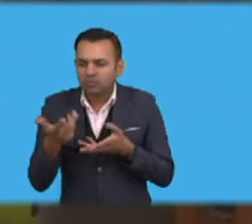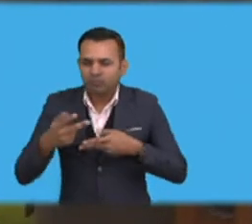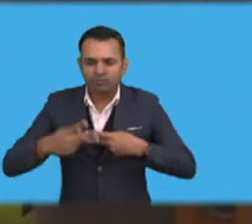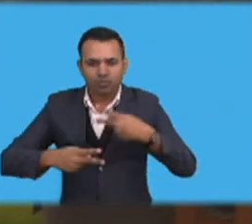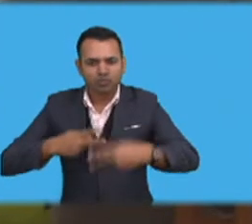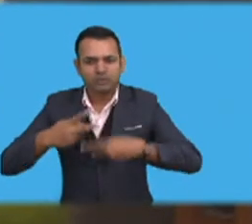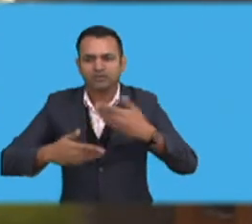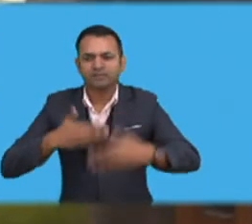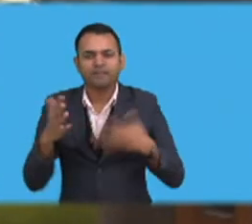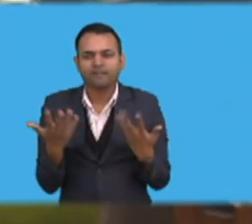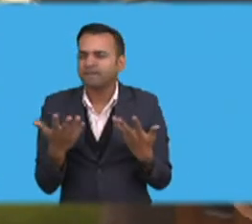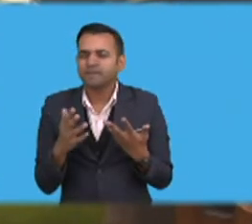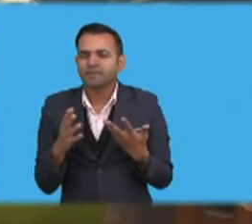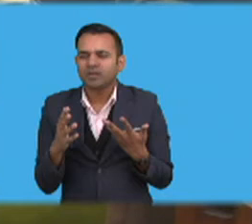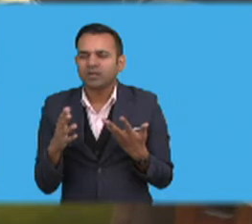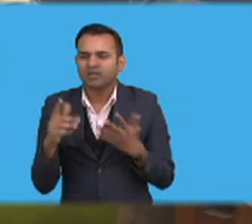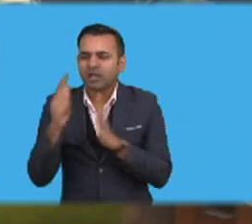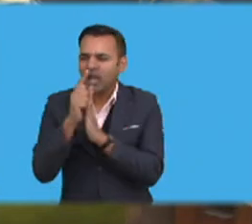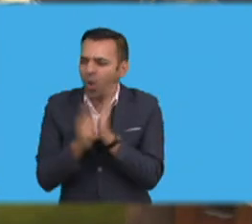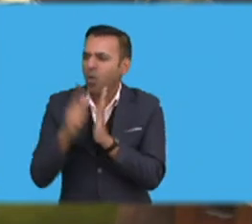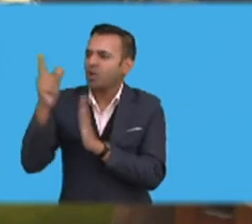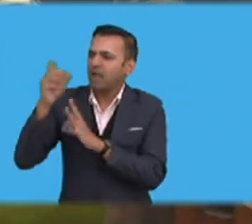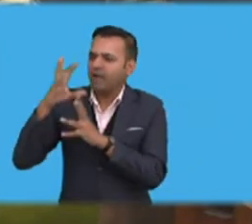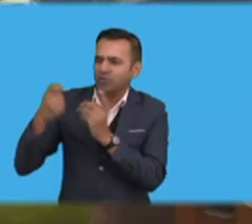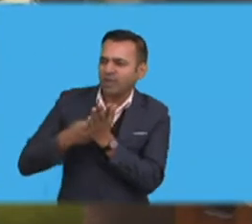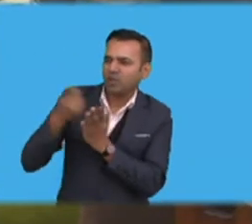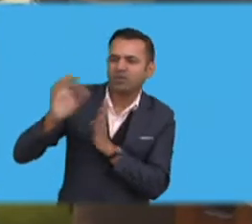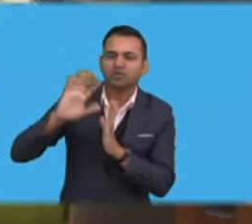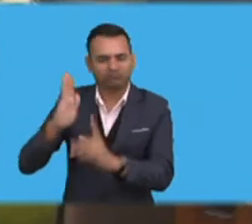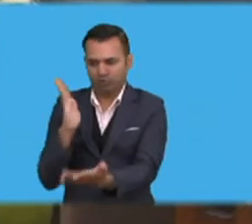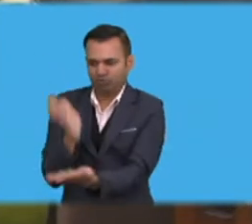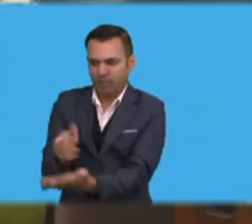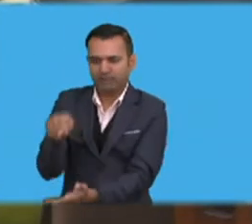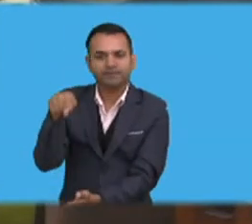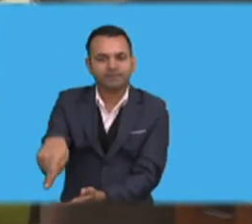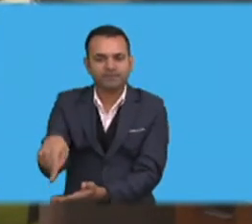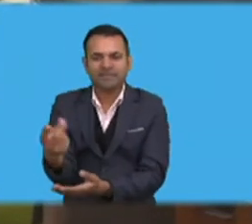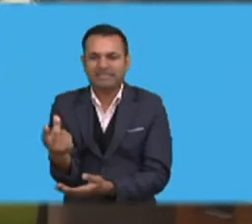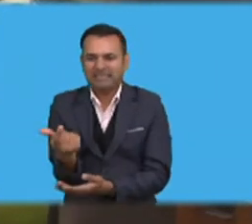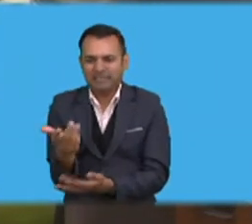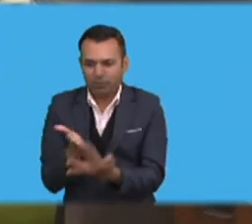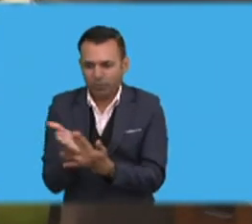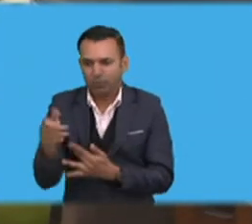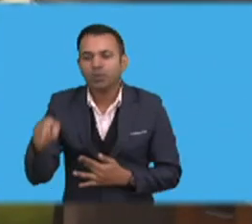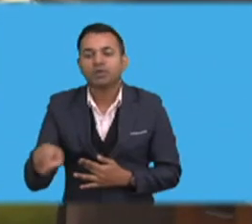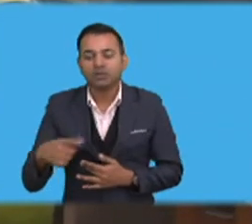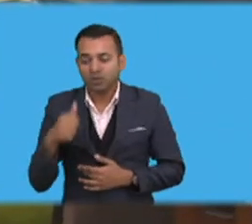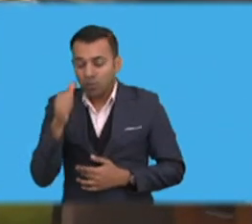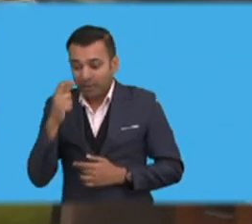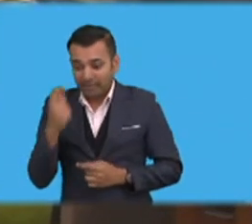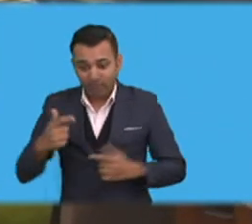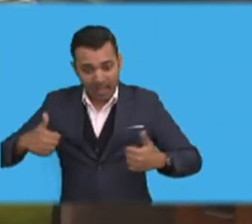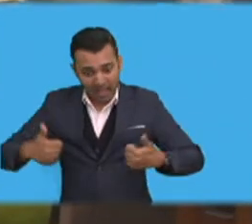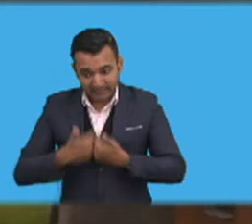lawyers. It is important to highlight in this regard that of the number of fatalities so far this year, approximately half of them,